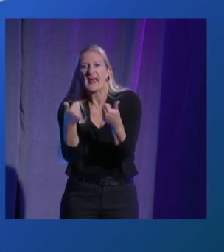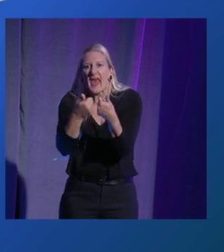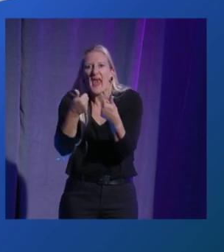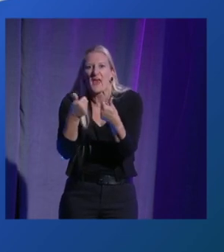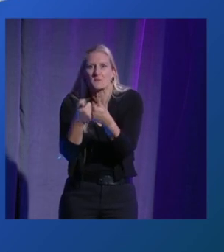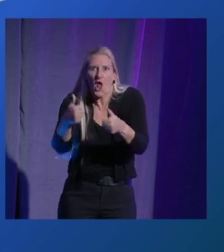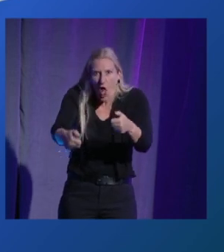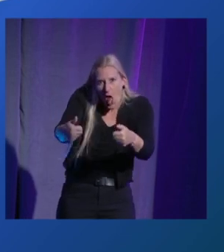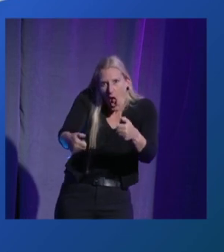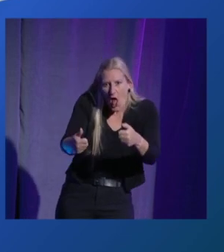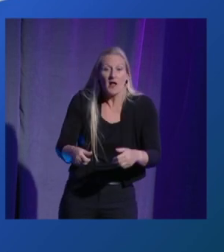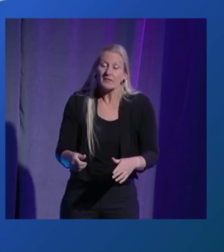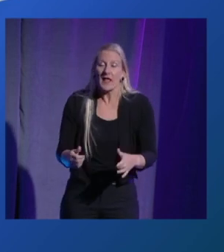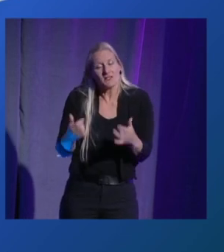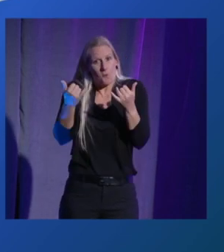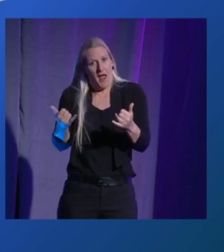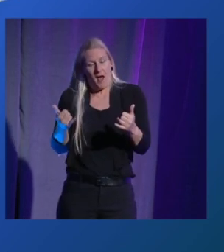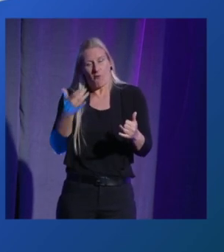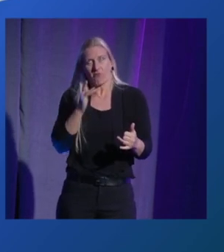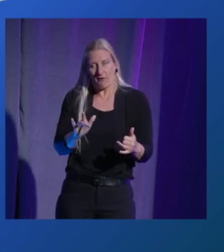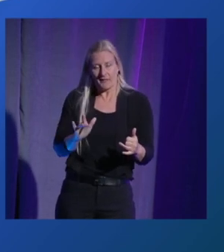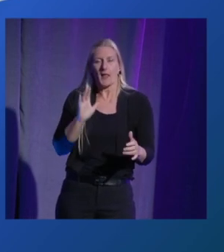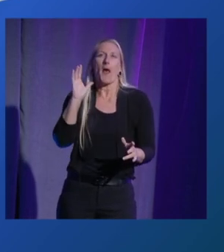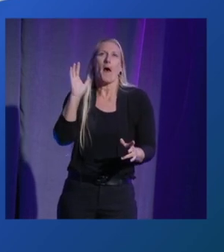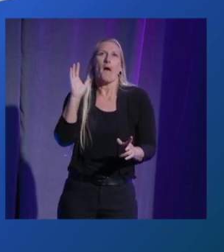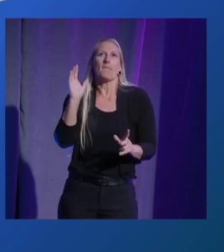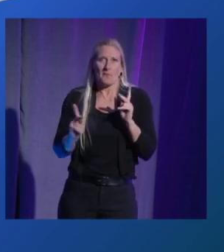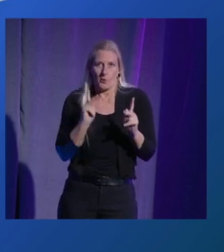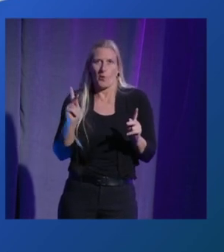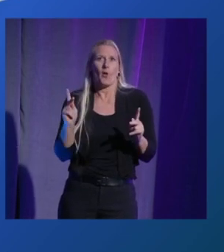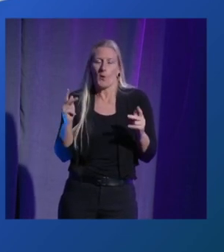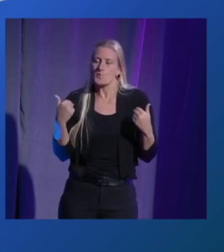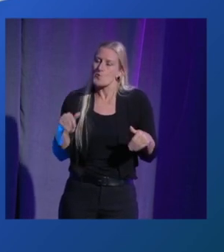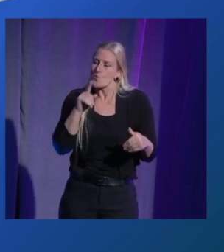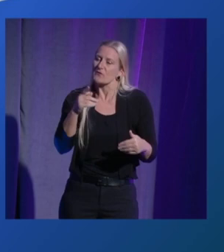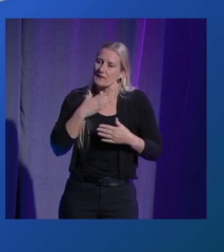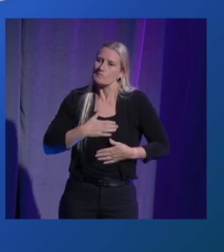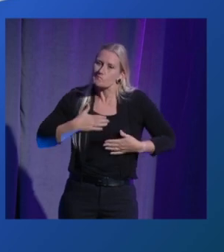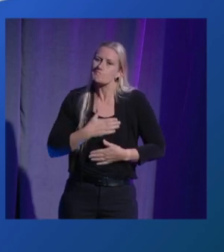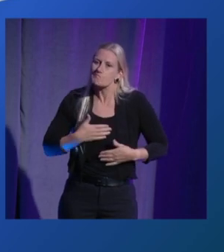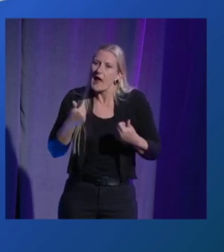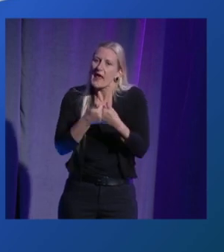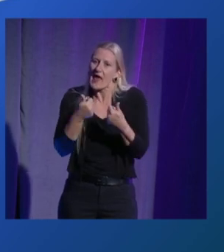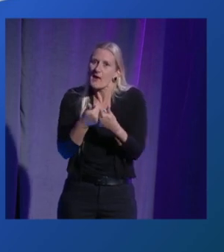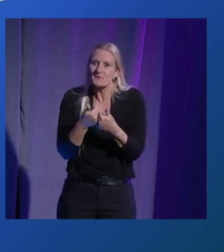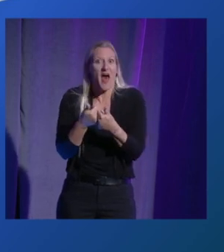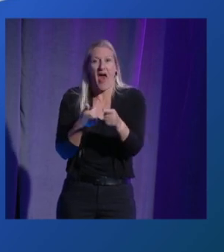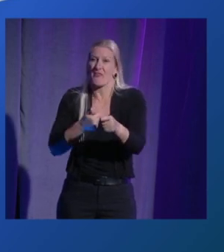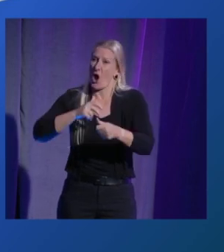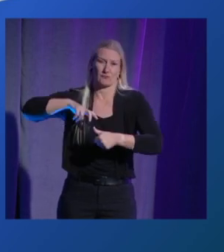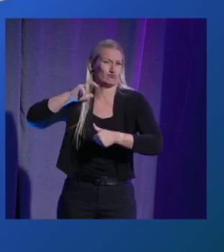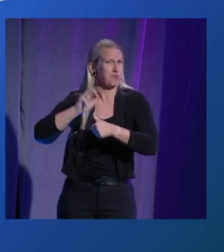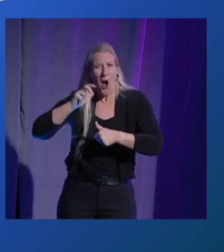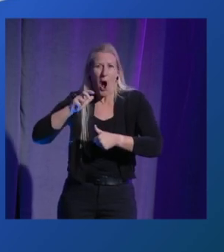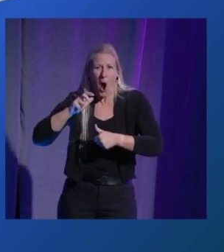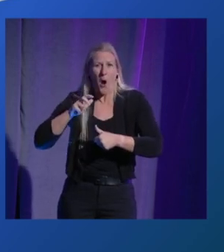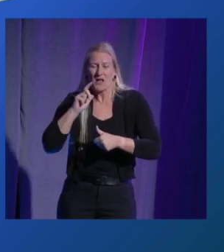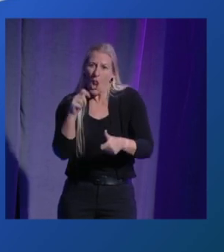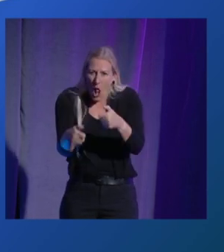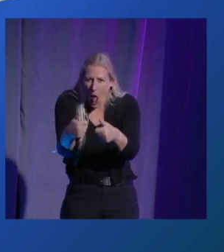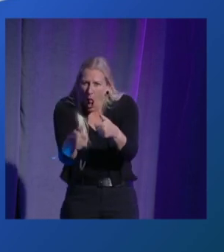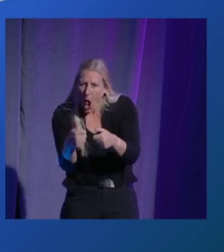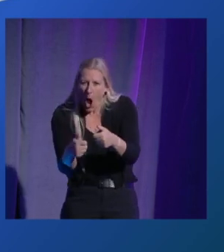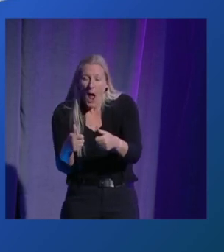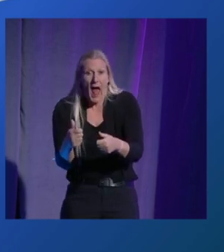people are making billions of dollars designing ever cooler video games if that didn't happen you know your mission would be in